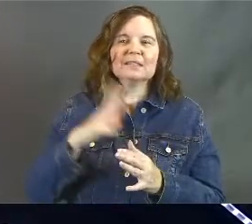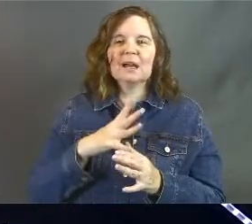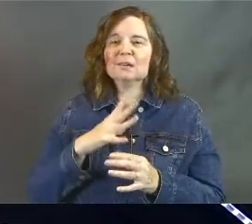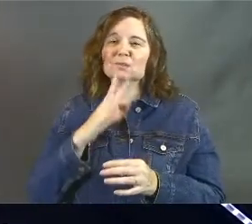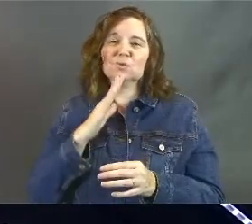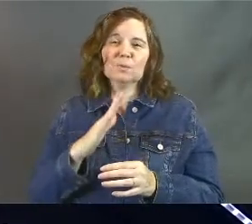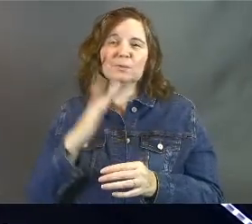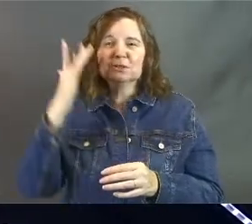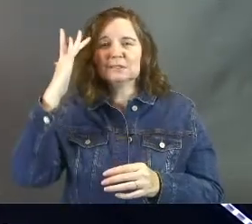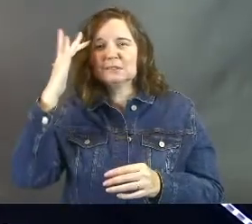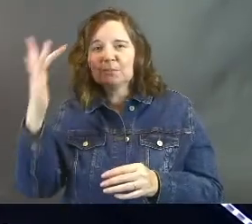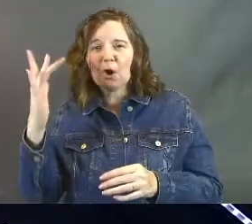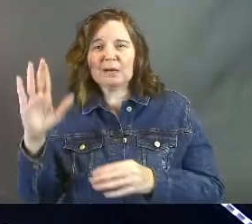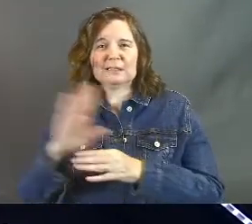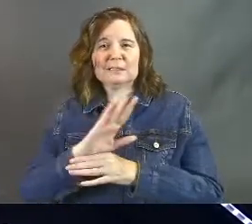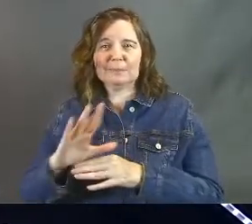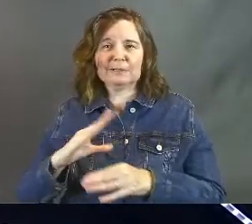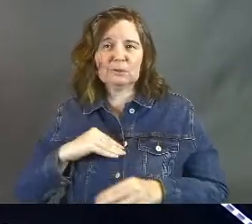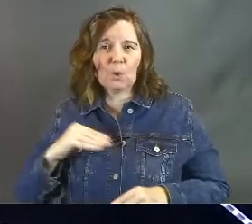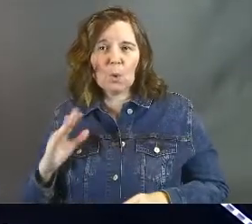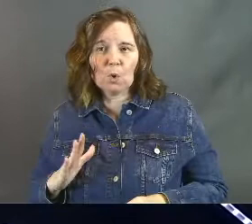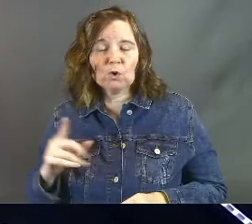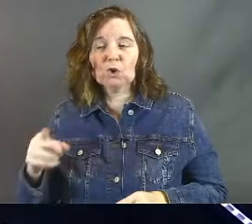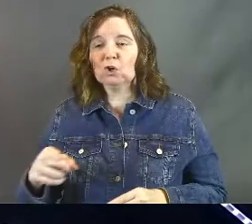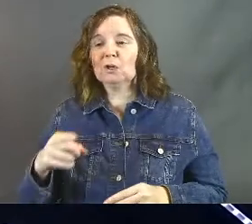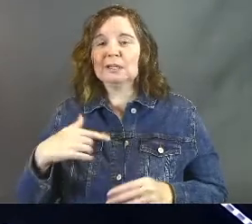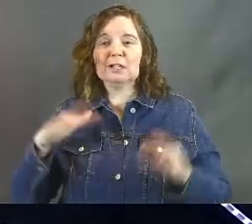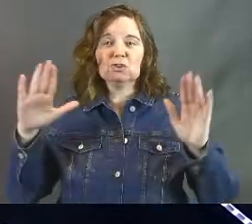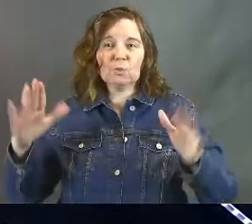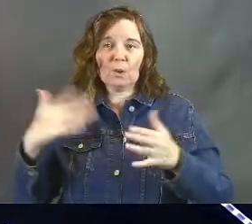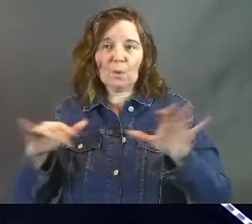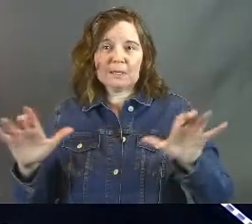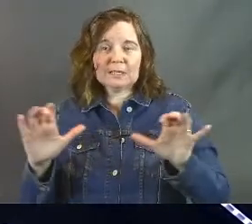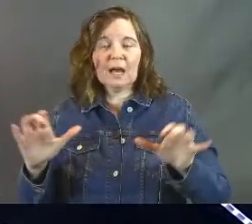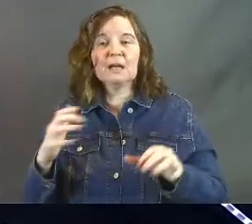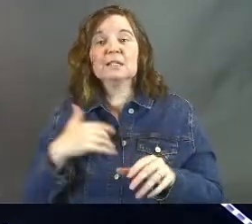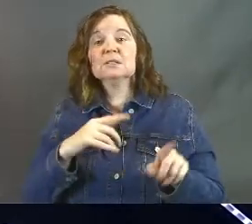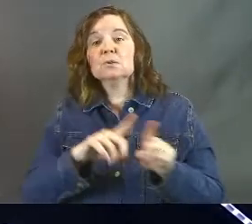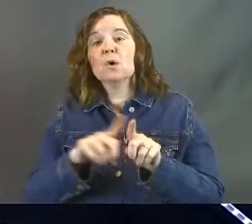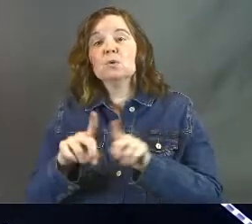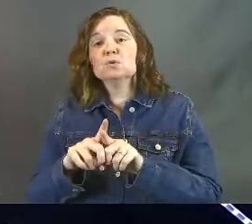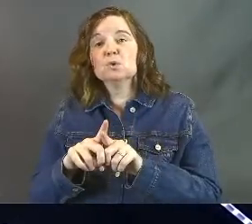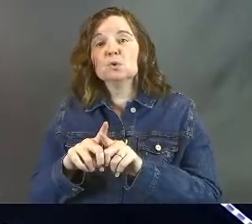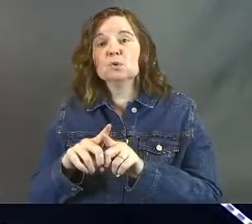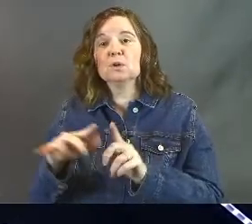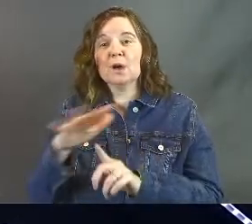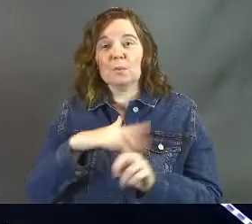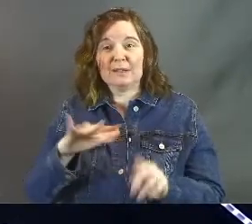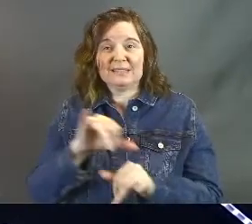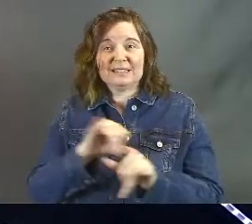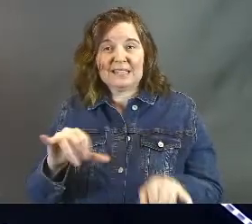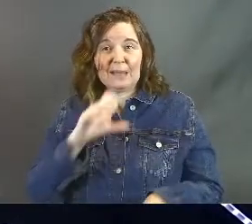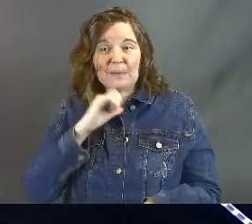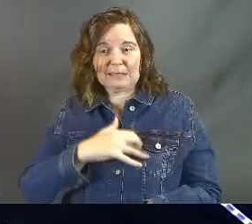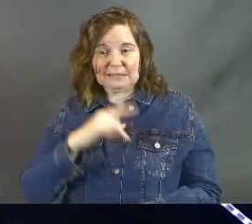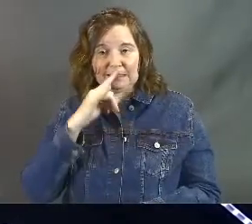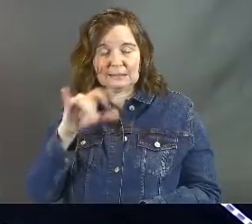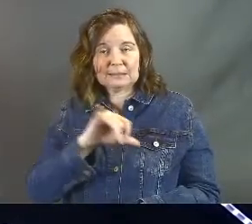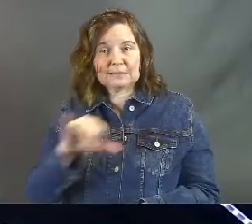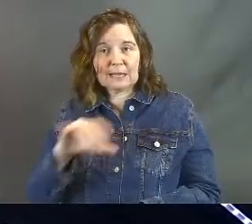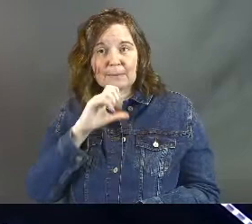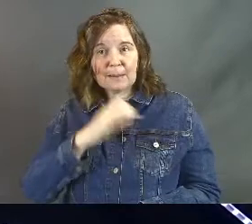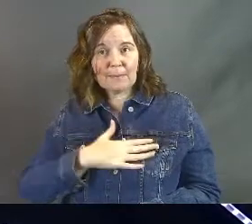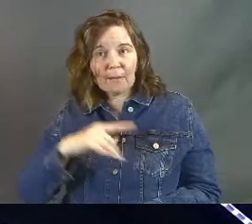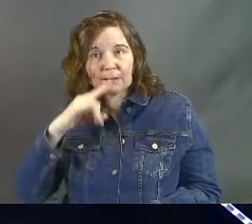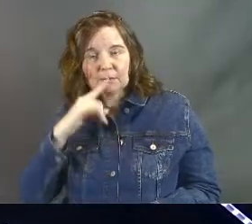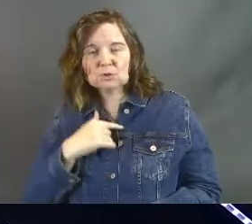he's super smart. He's a business owner, right? He's great at what he does. He's also around my age. His kids are around my age.